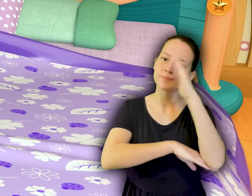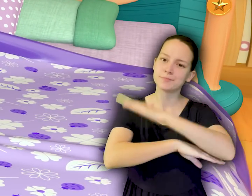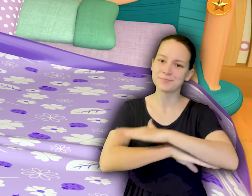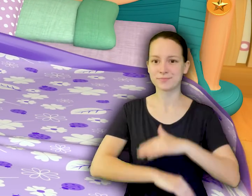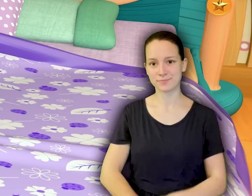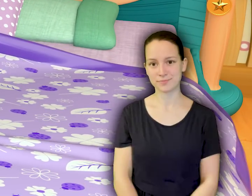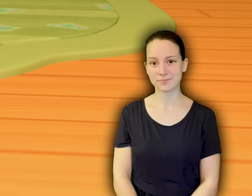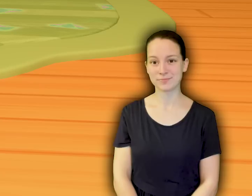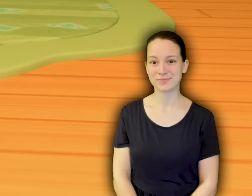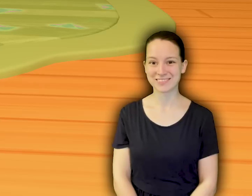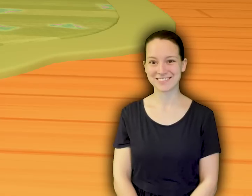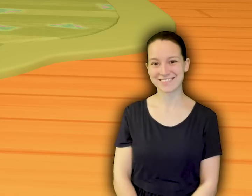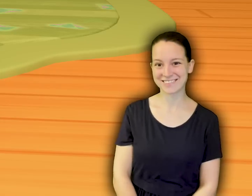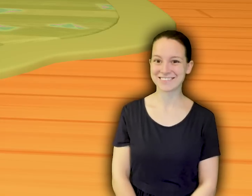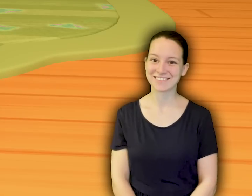bed all